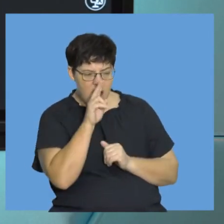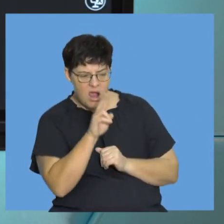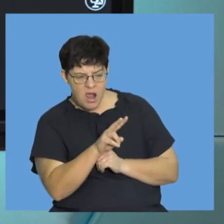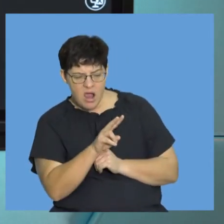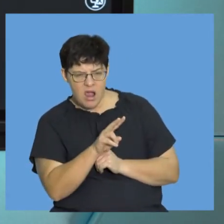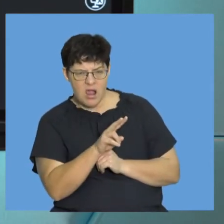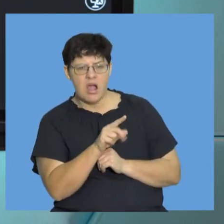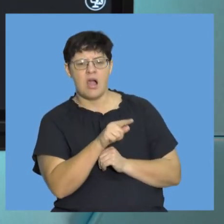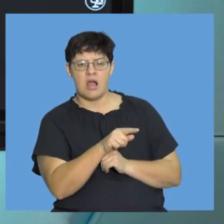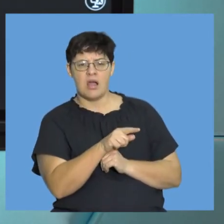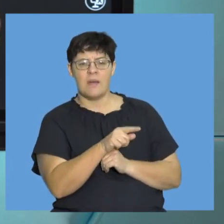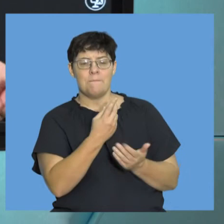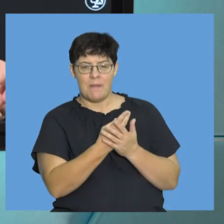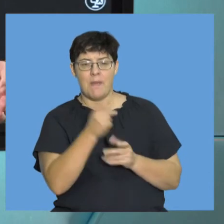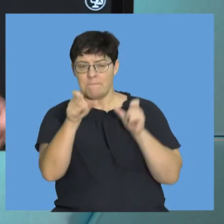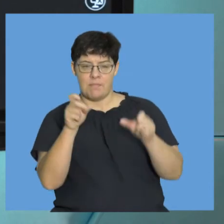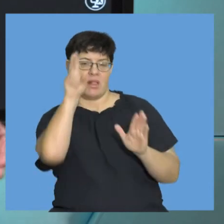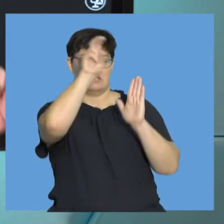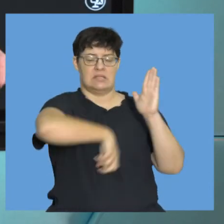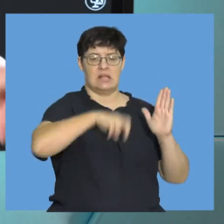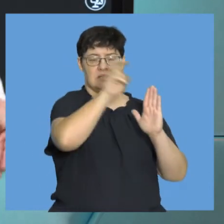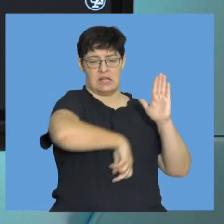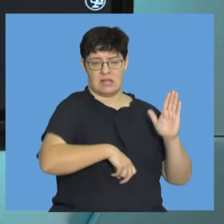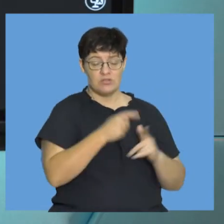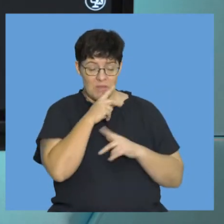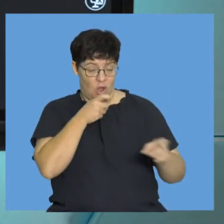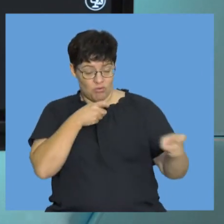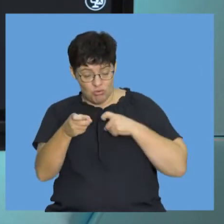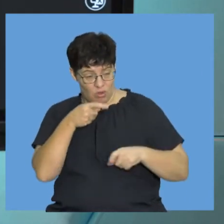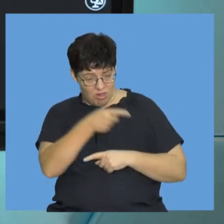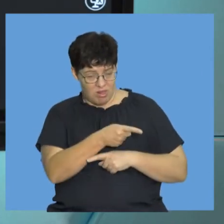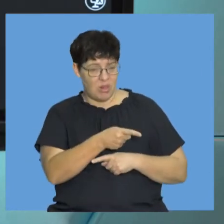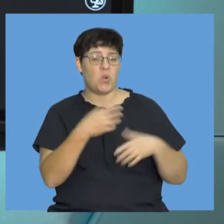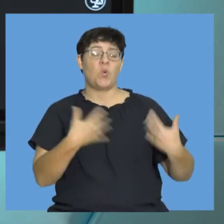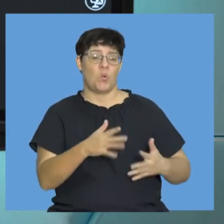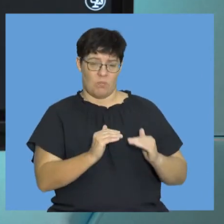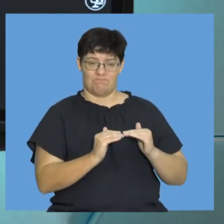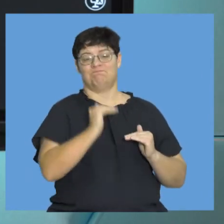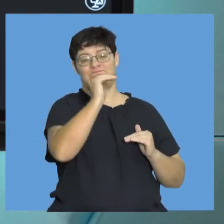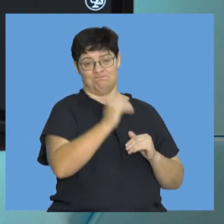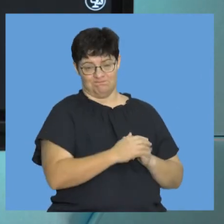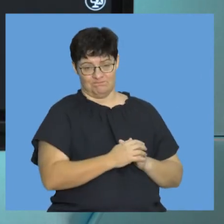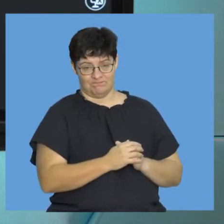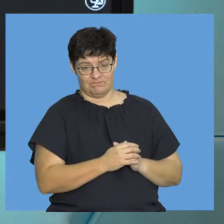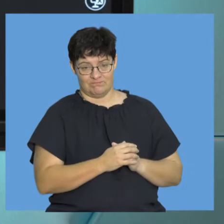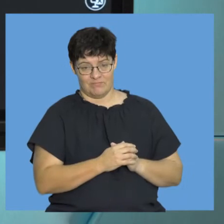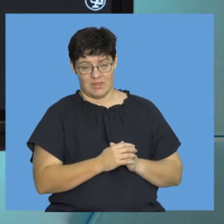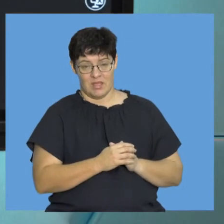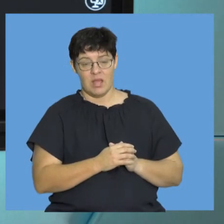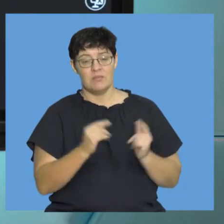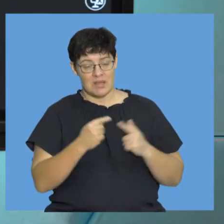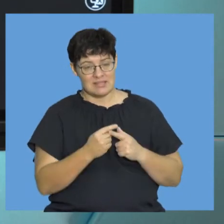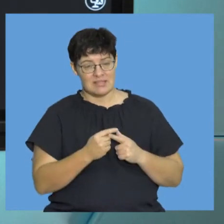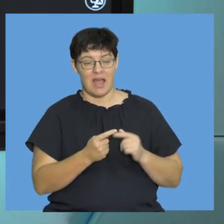at the possibility of theft. So the control over that stock increases. So yes, you have to find